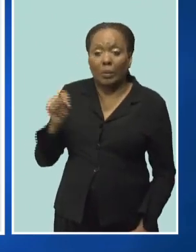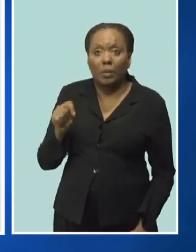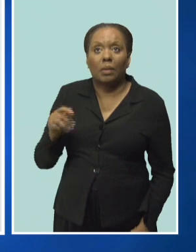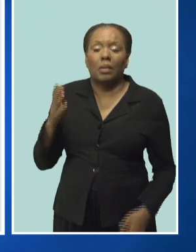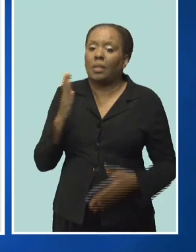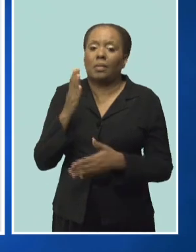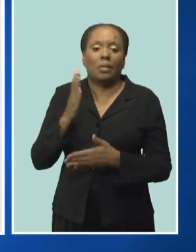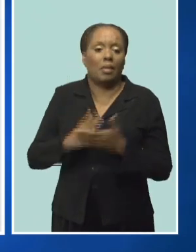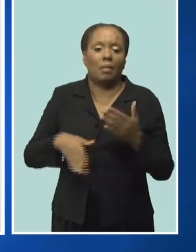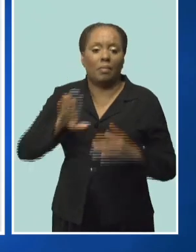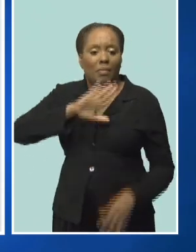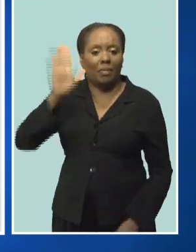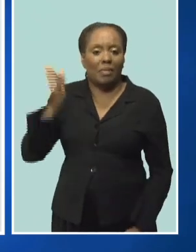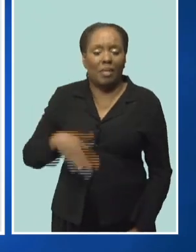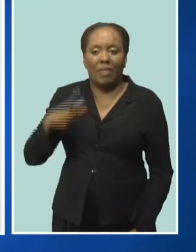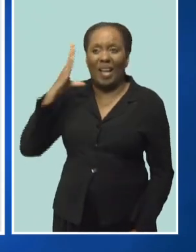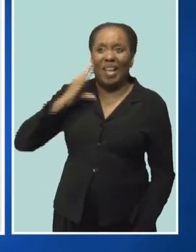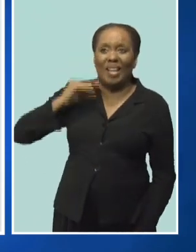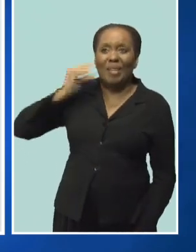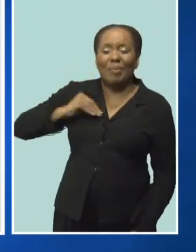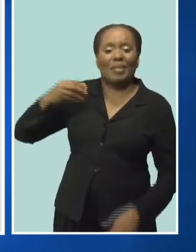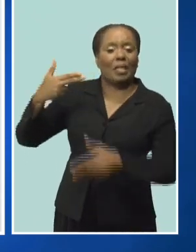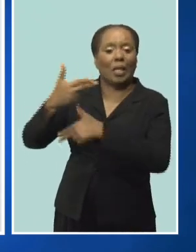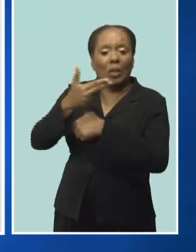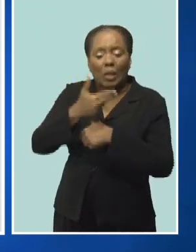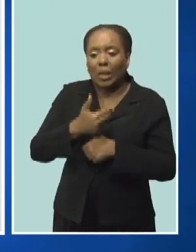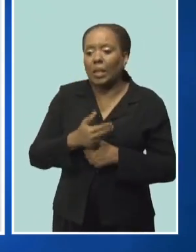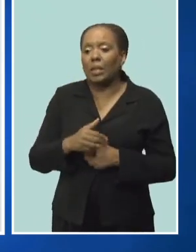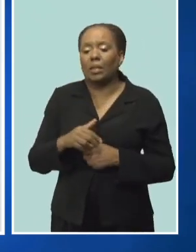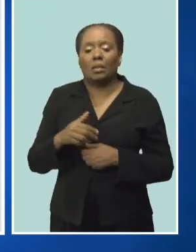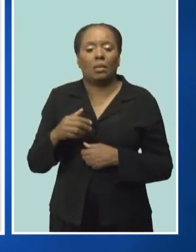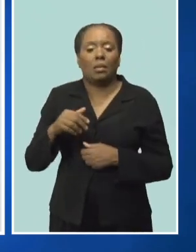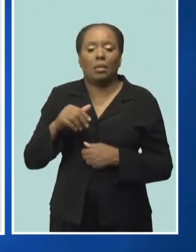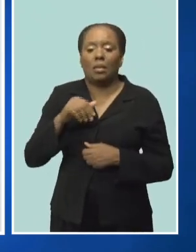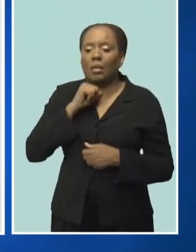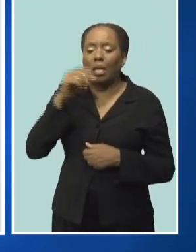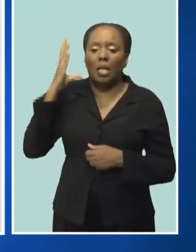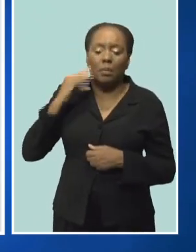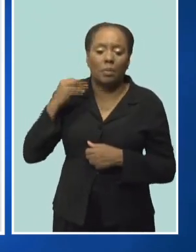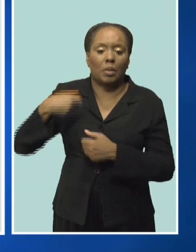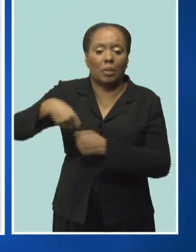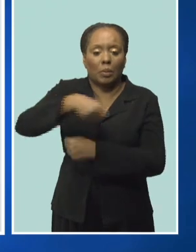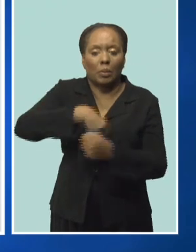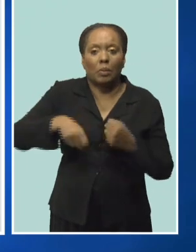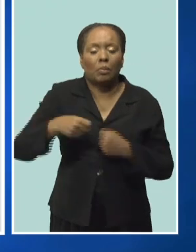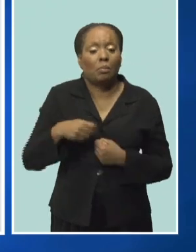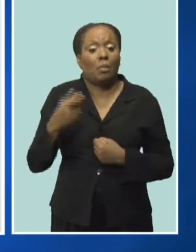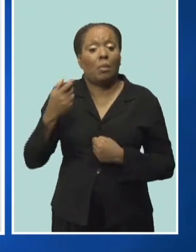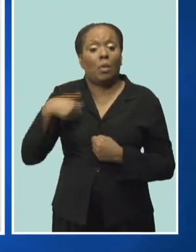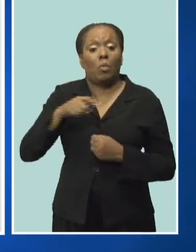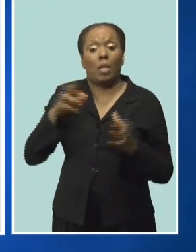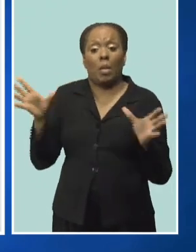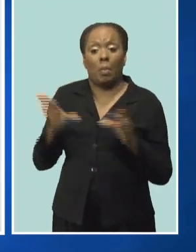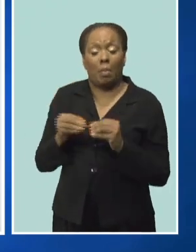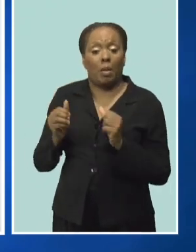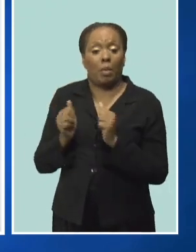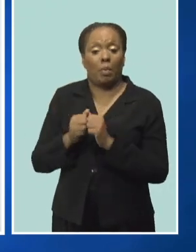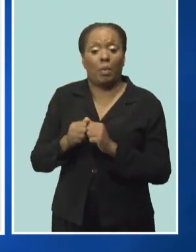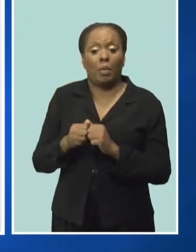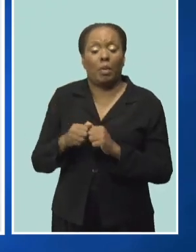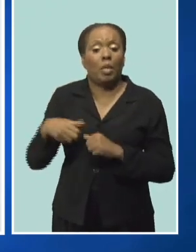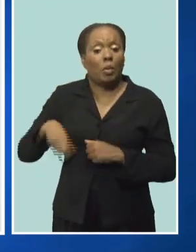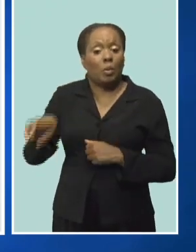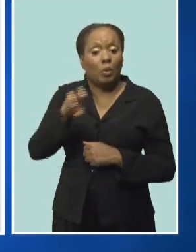never gone through a hurricane or a storm before. We met with the BHTA a few weeks ago and yet again yesterday, and we therefore